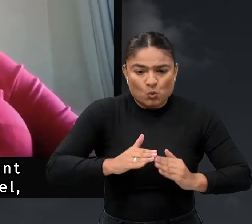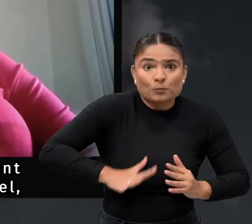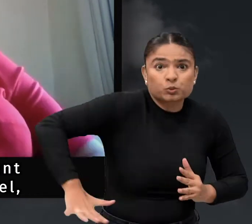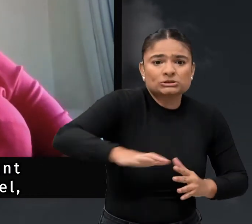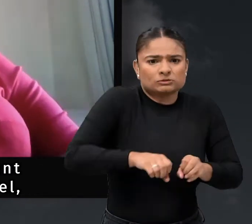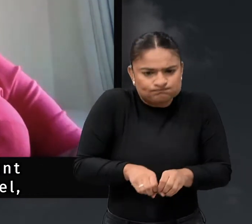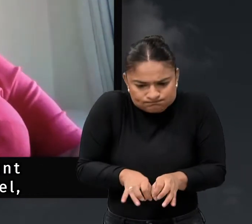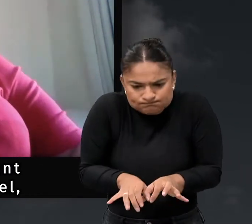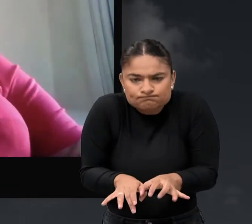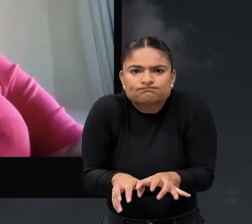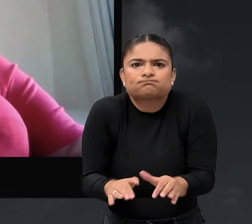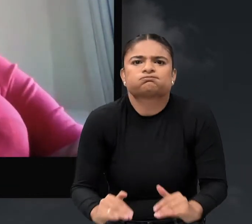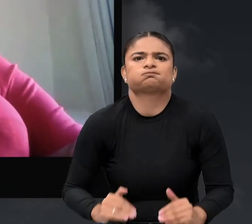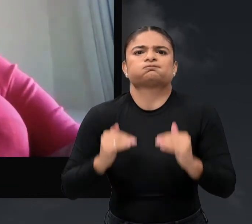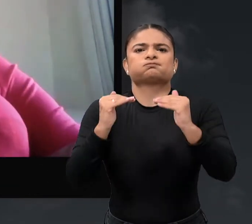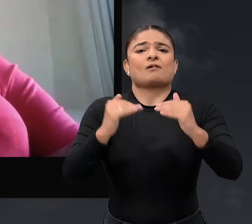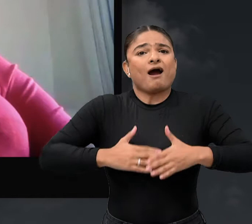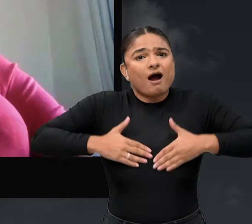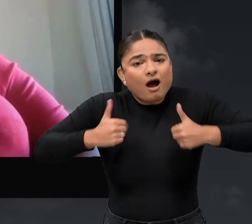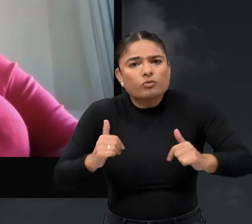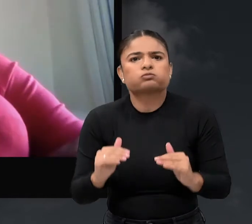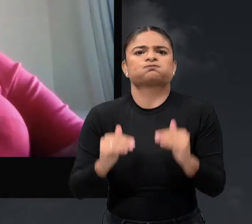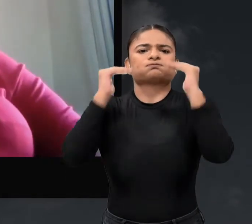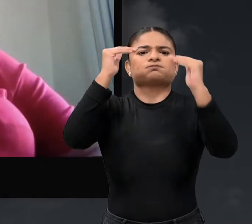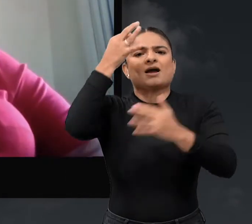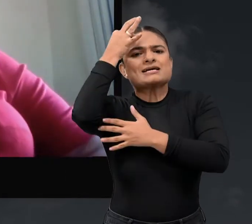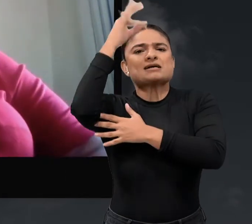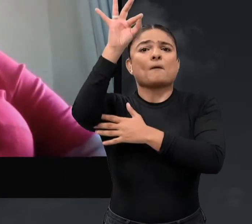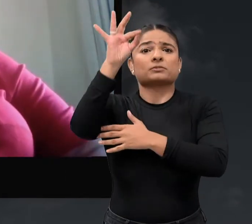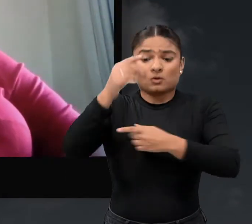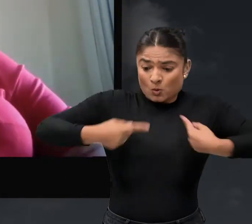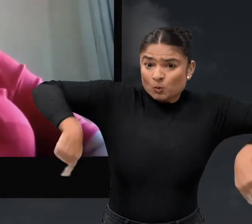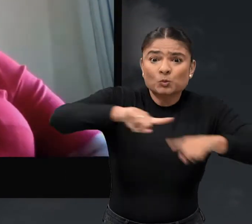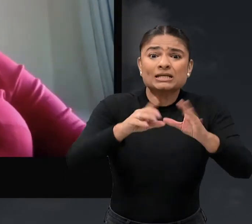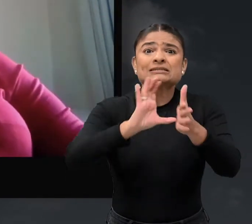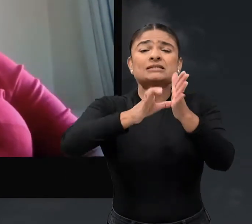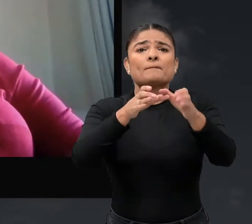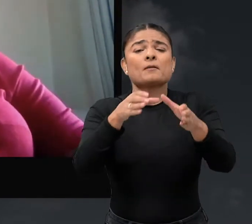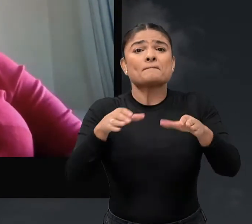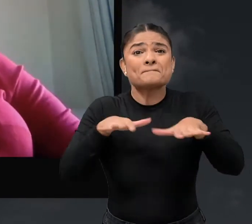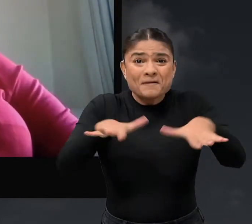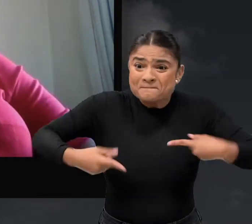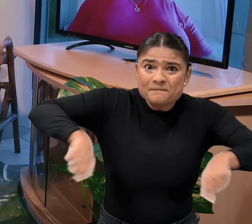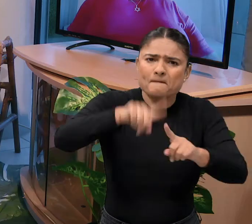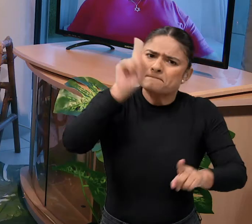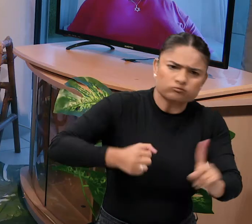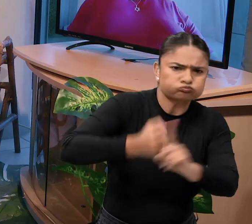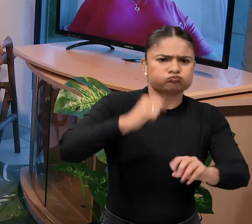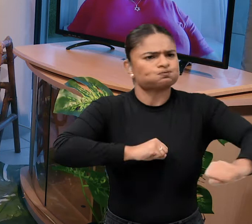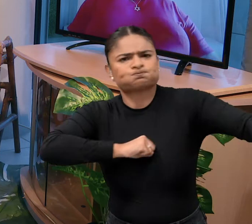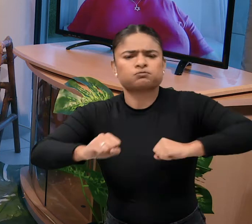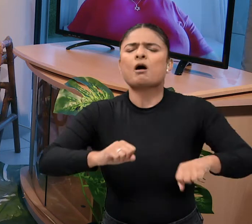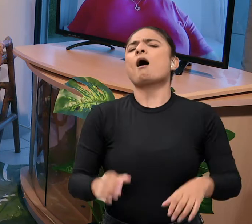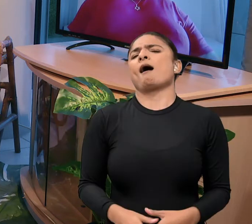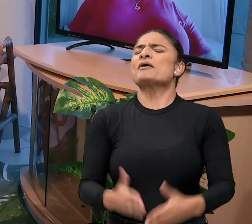that happens at a community level, not at a government level, not at a health level. We as disabled people must mobilize. Fadila, thank